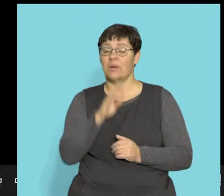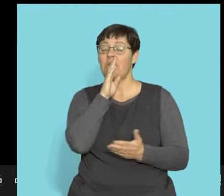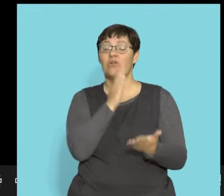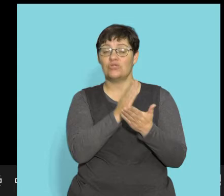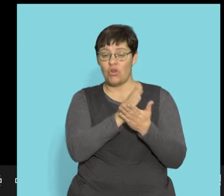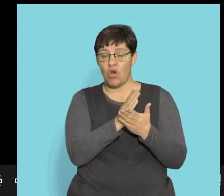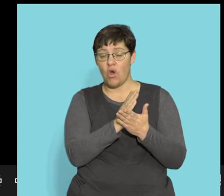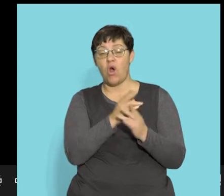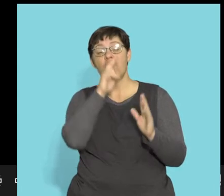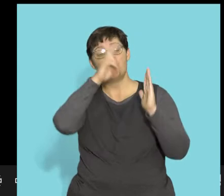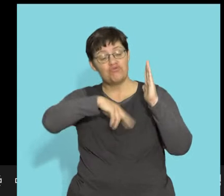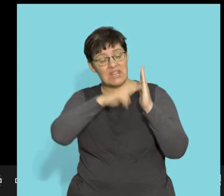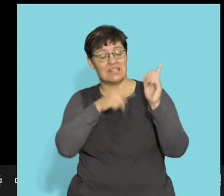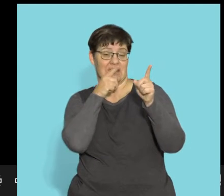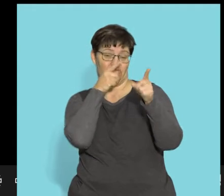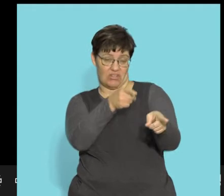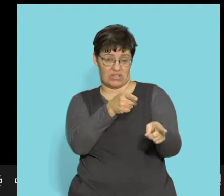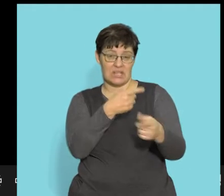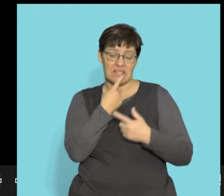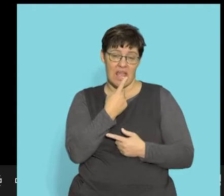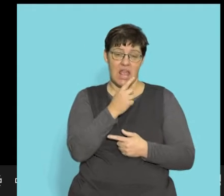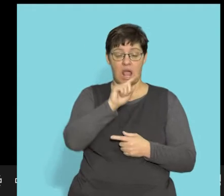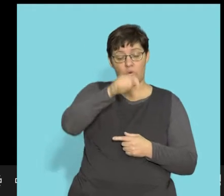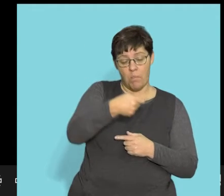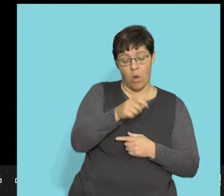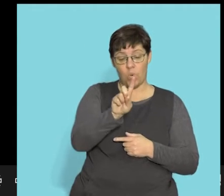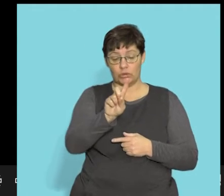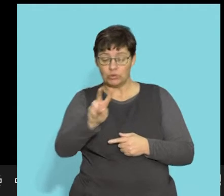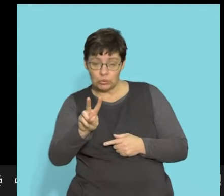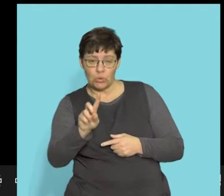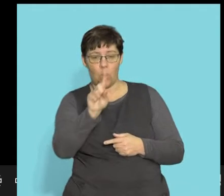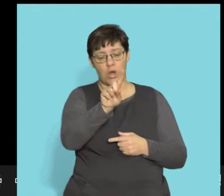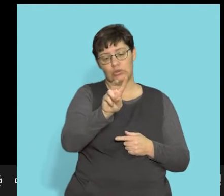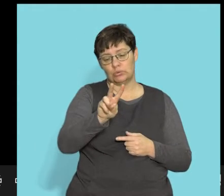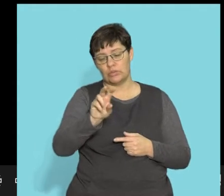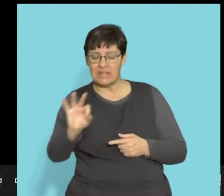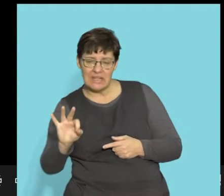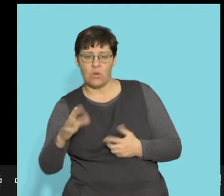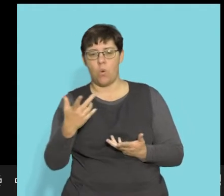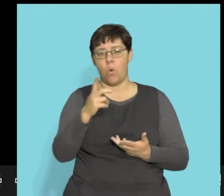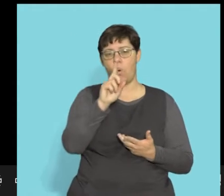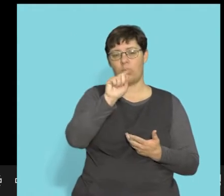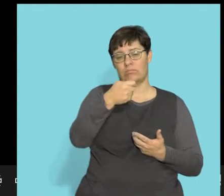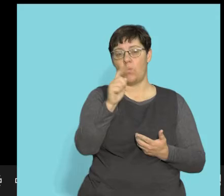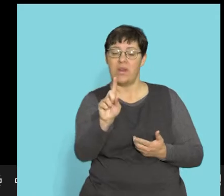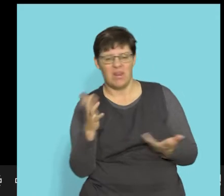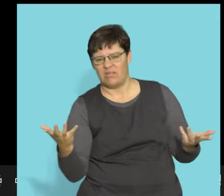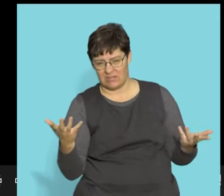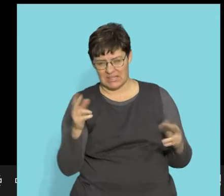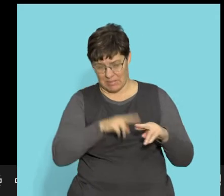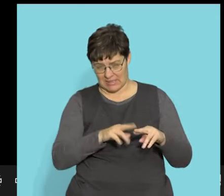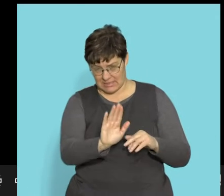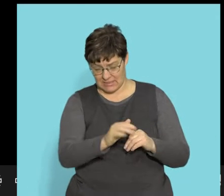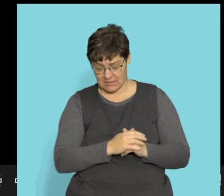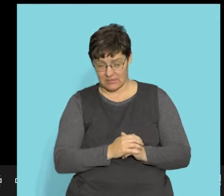second decimal place. But guys, please make sure you read your instructions on your test. to check if it's you rounding to the first decimal place or